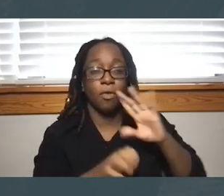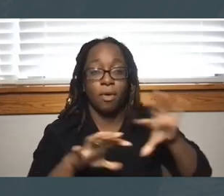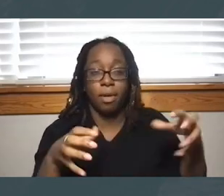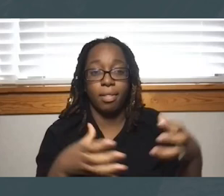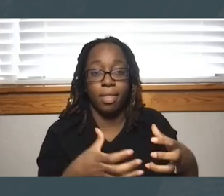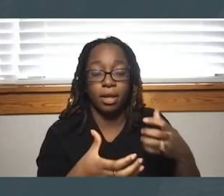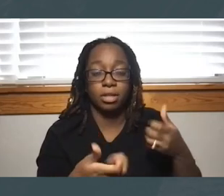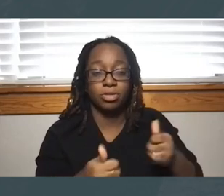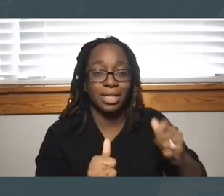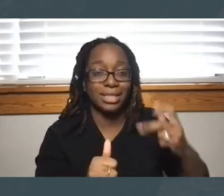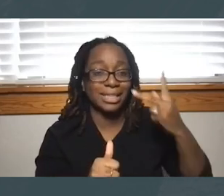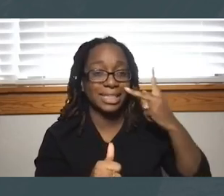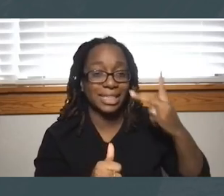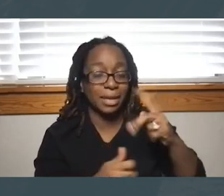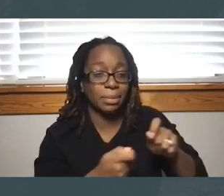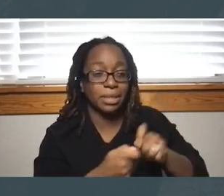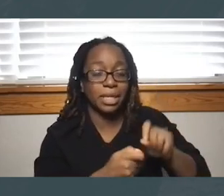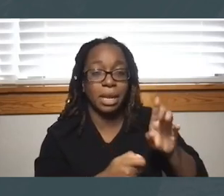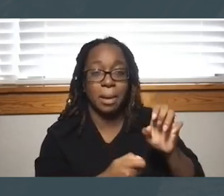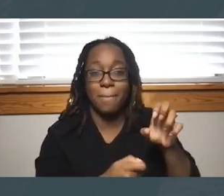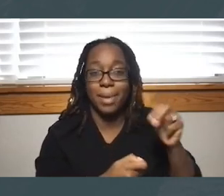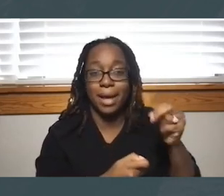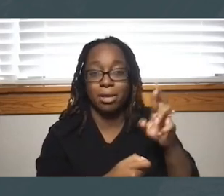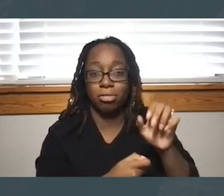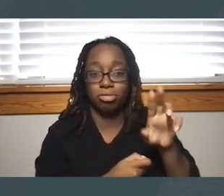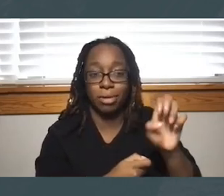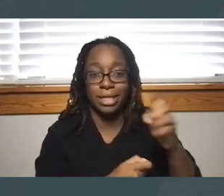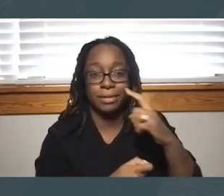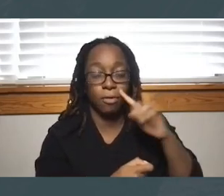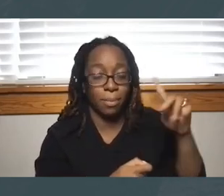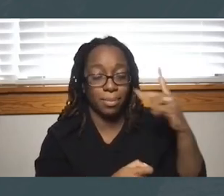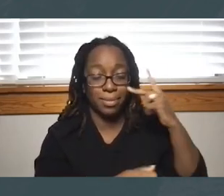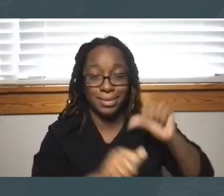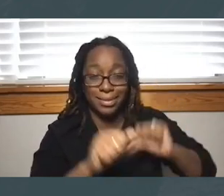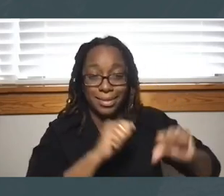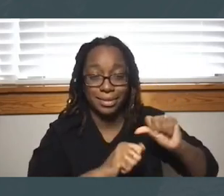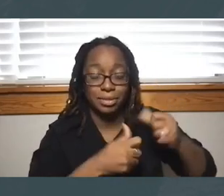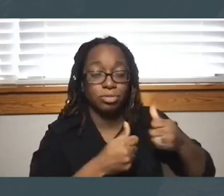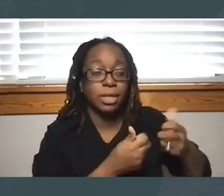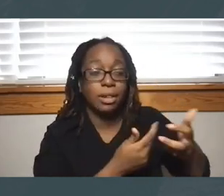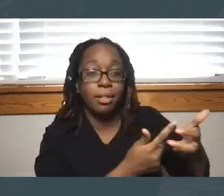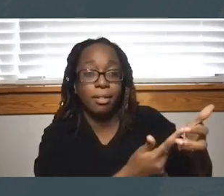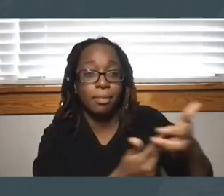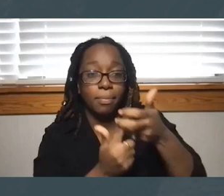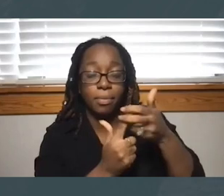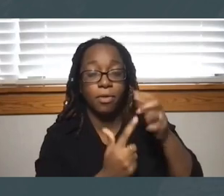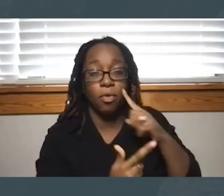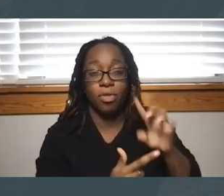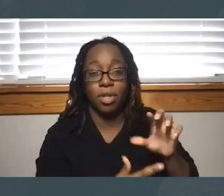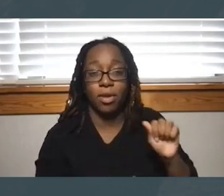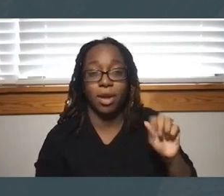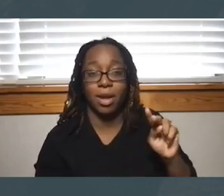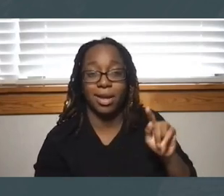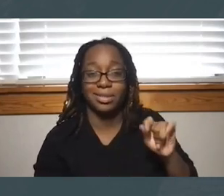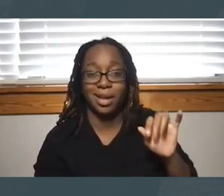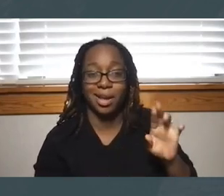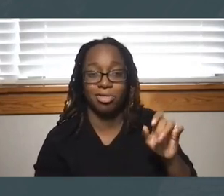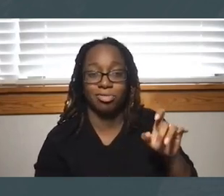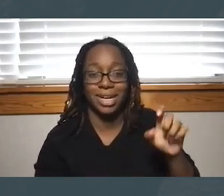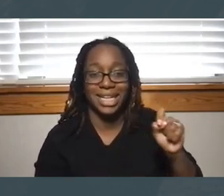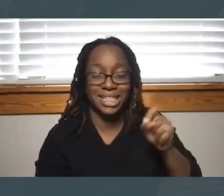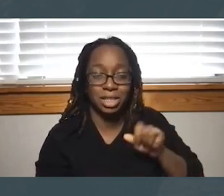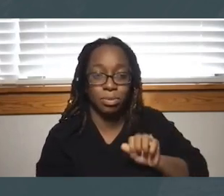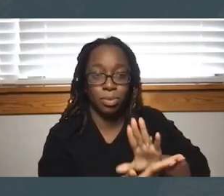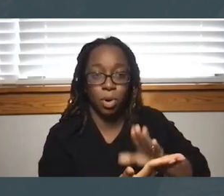abiding racial logics of the discipline of political science and retrieve and expand the anti-racist ethos of some of its less